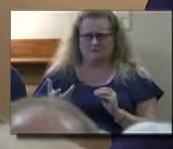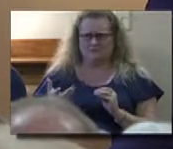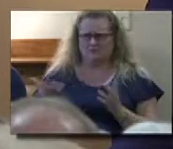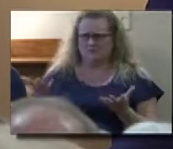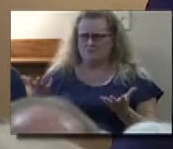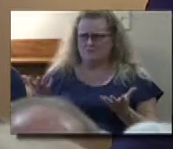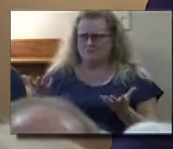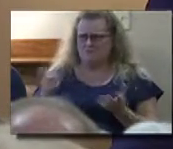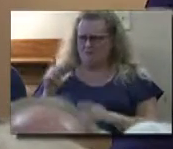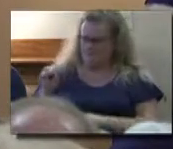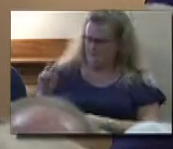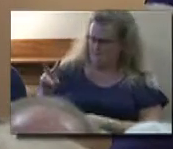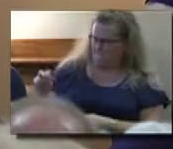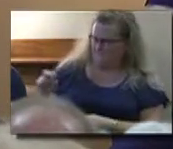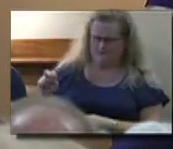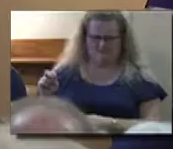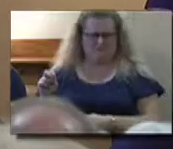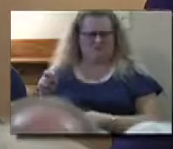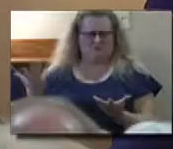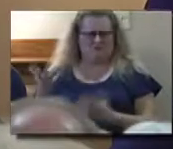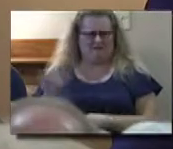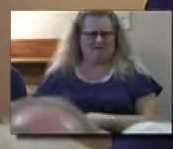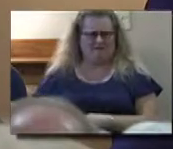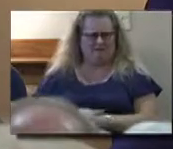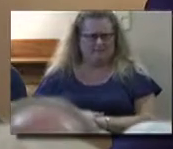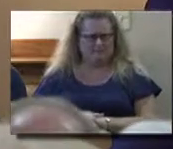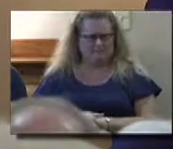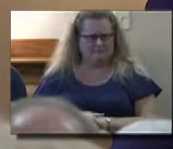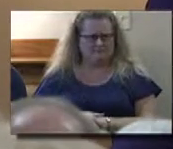is love?